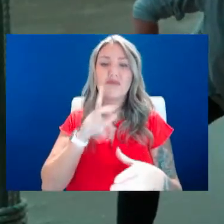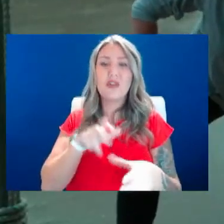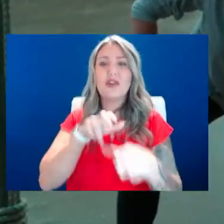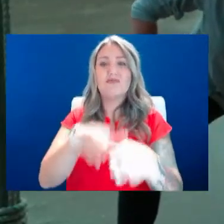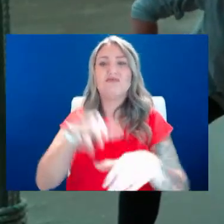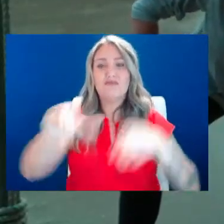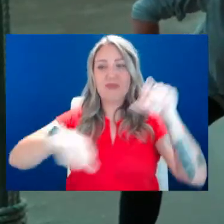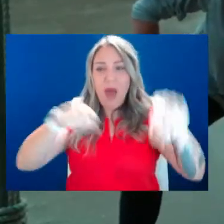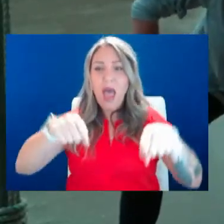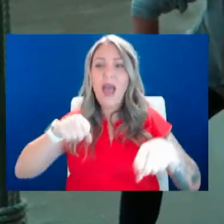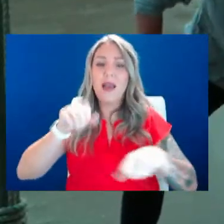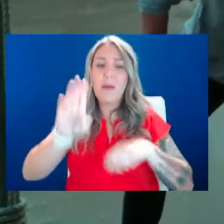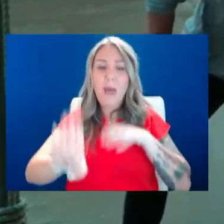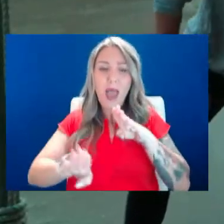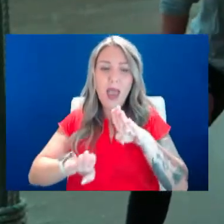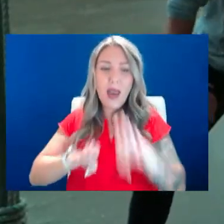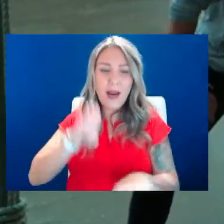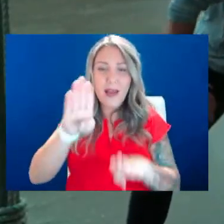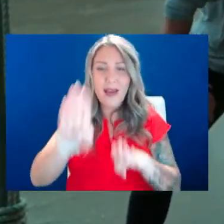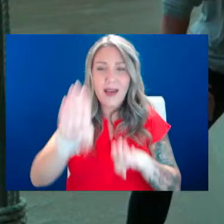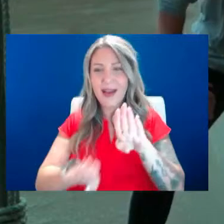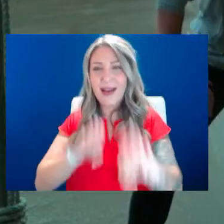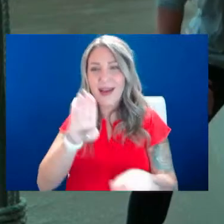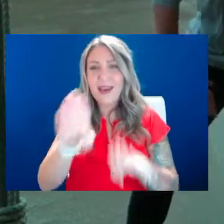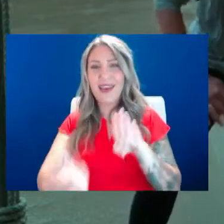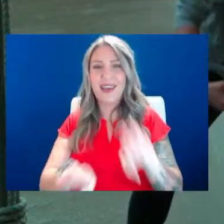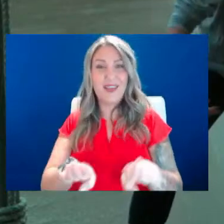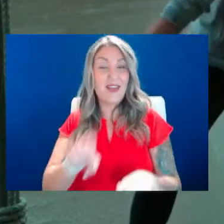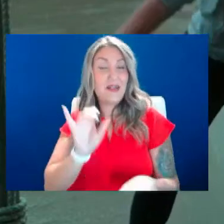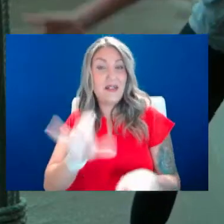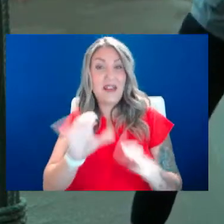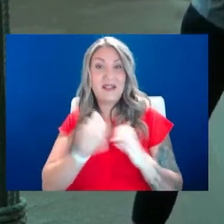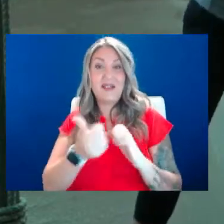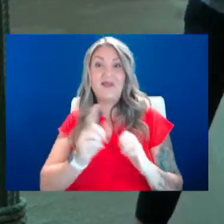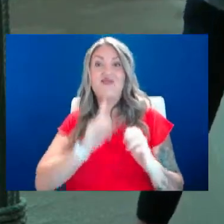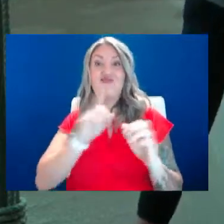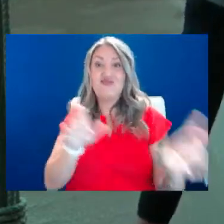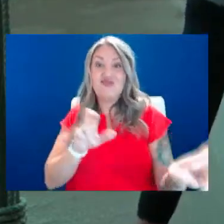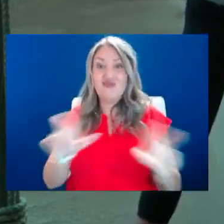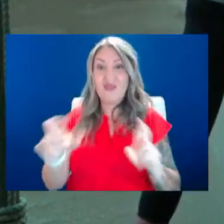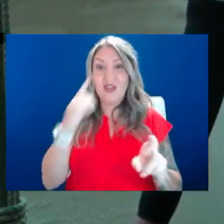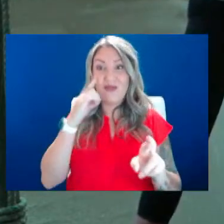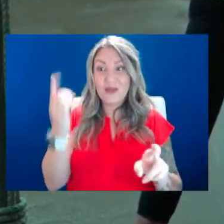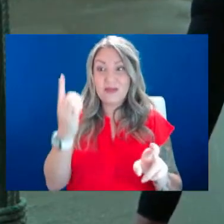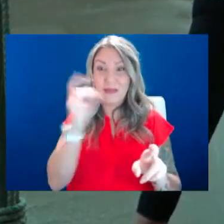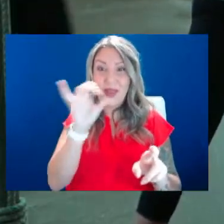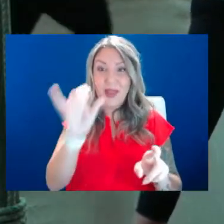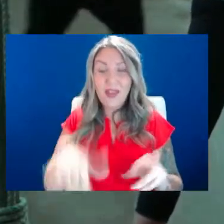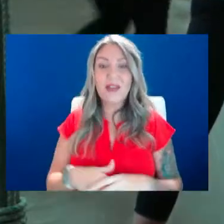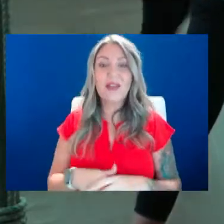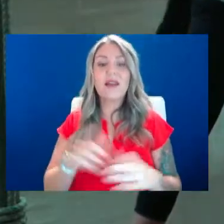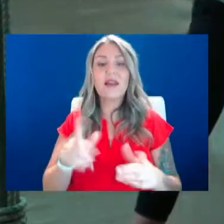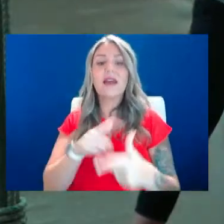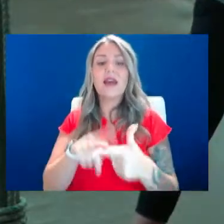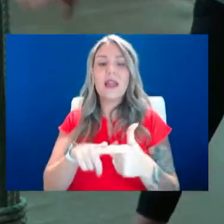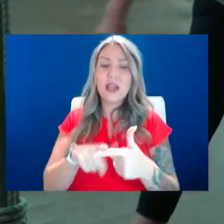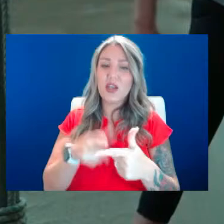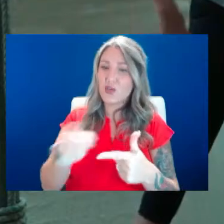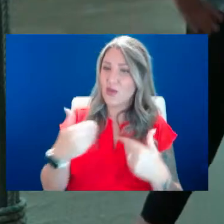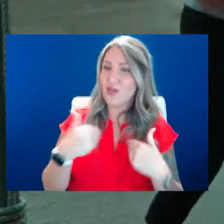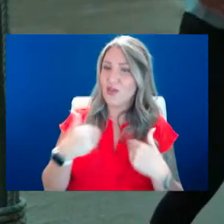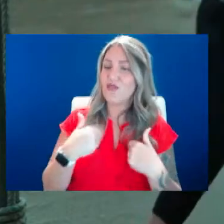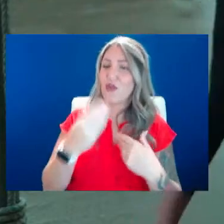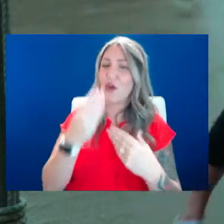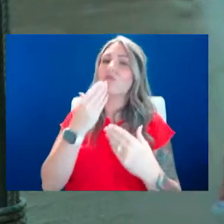pedaling and pedaling and pedaling. And that's how you really get ready for something like this. And then you have a good diet.